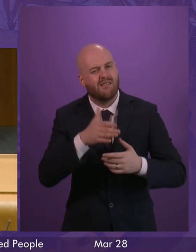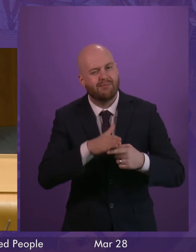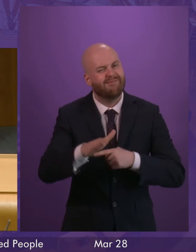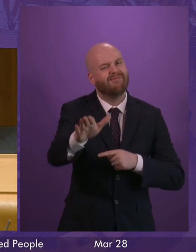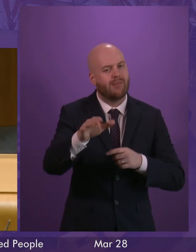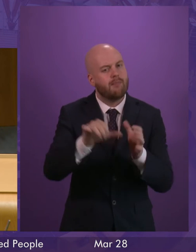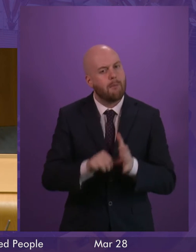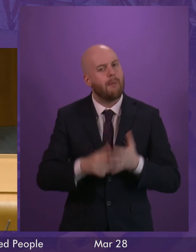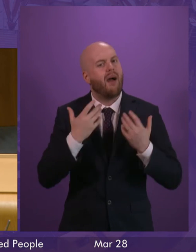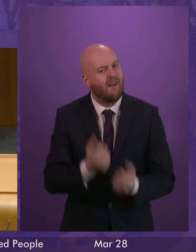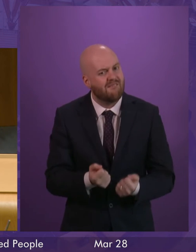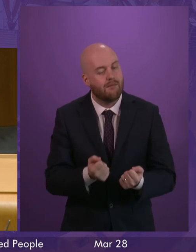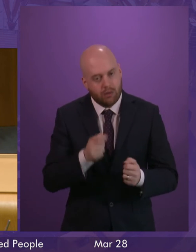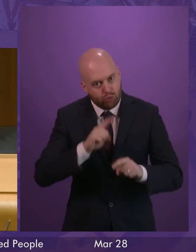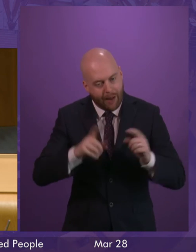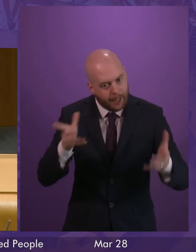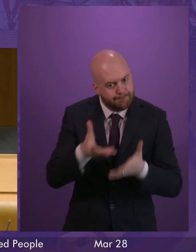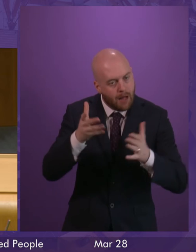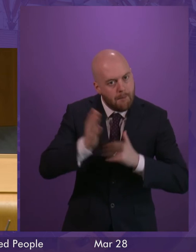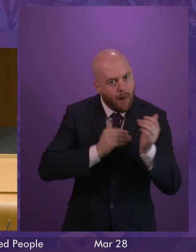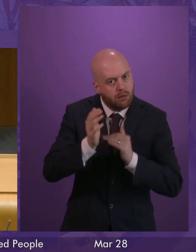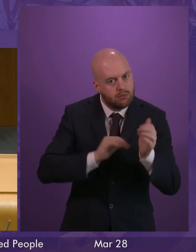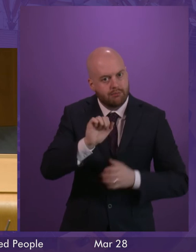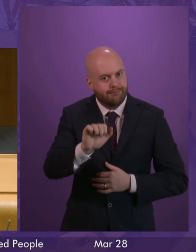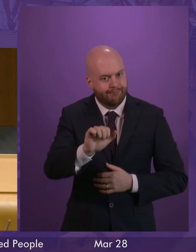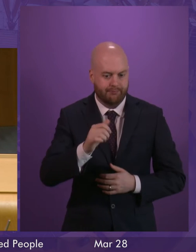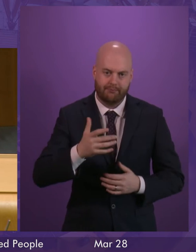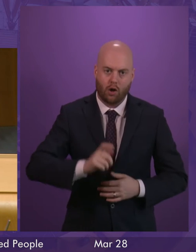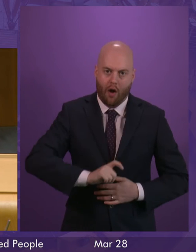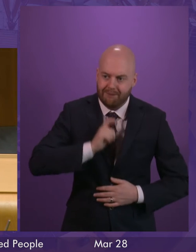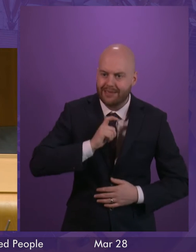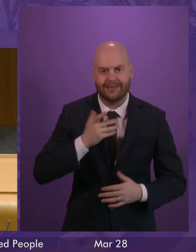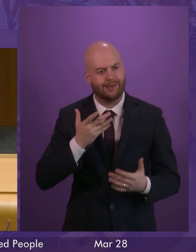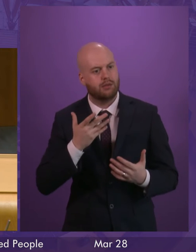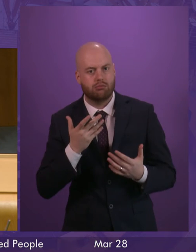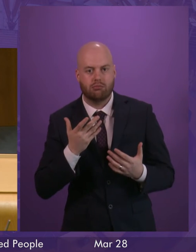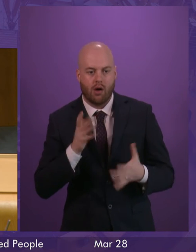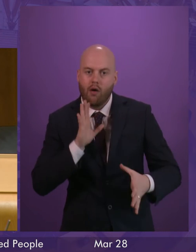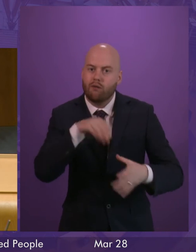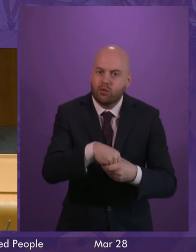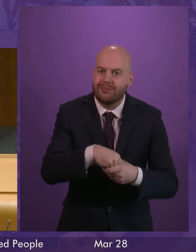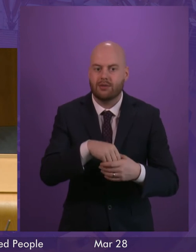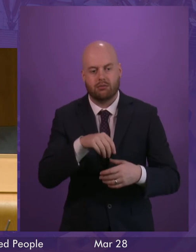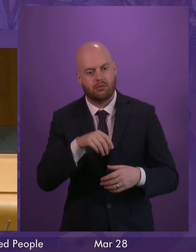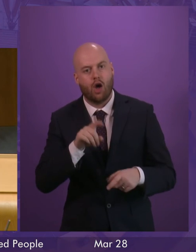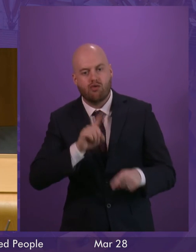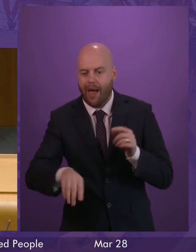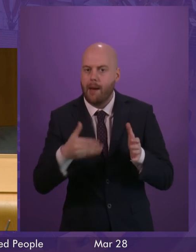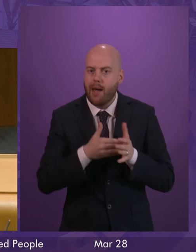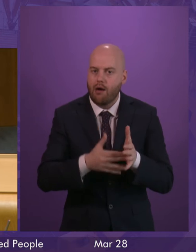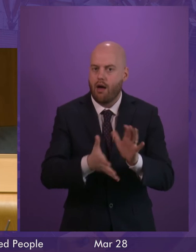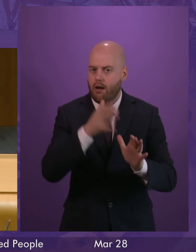their connections and support them to make their contributions to have their voices heard, tackle barriers and work with others towards